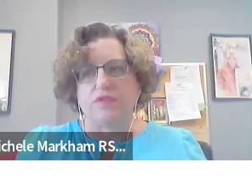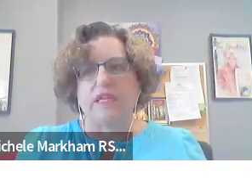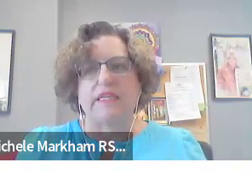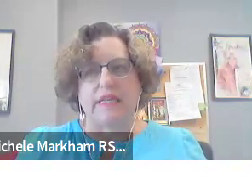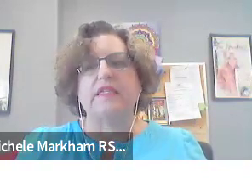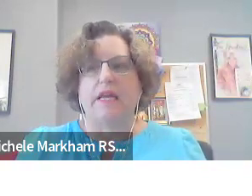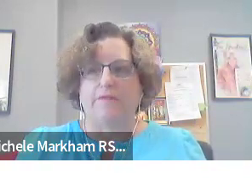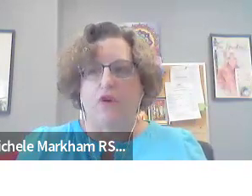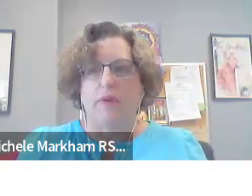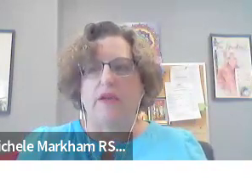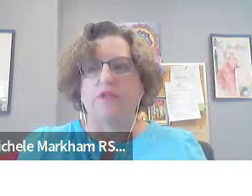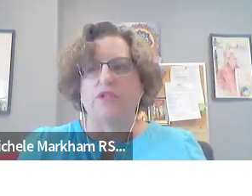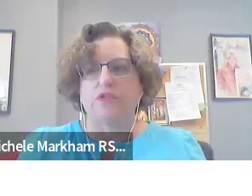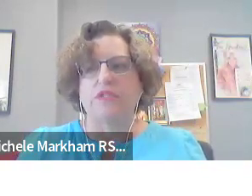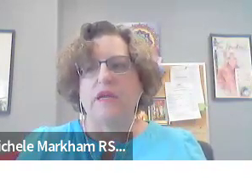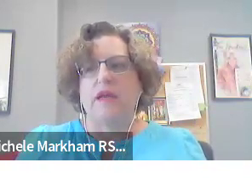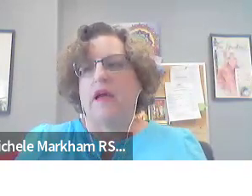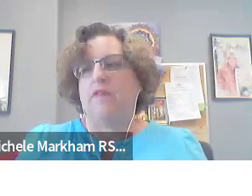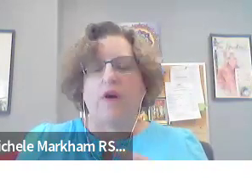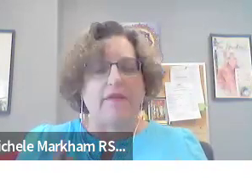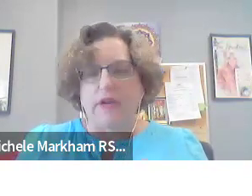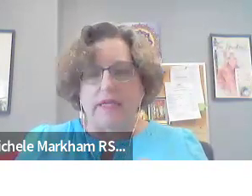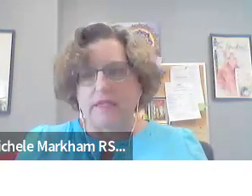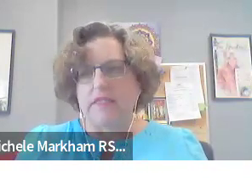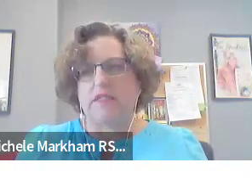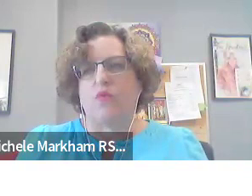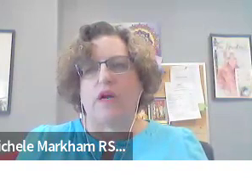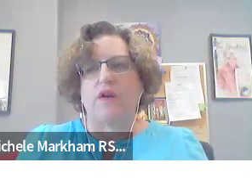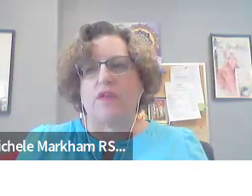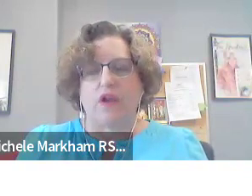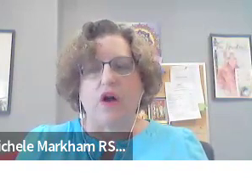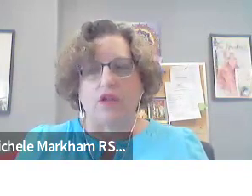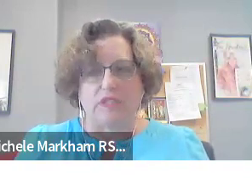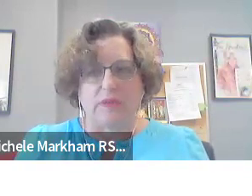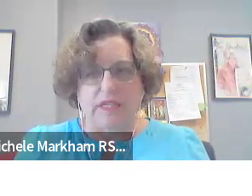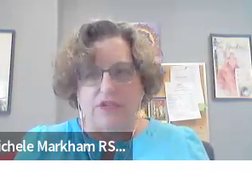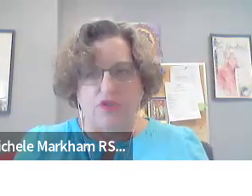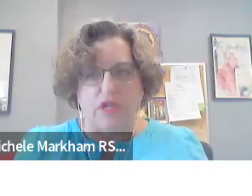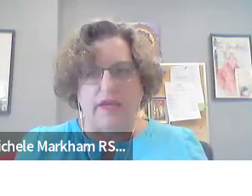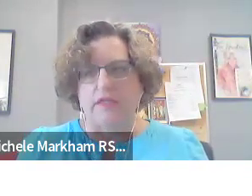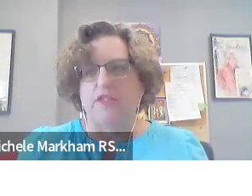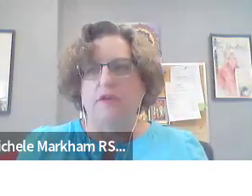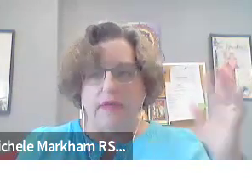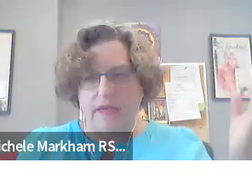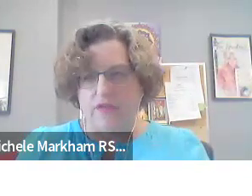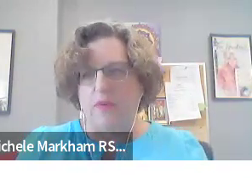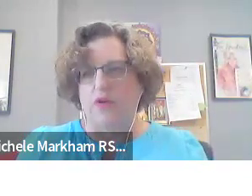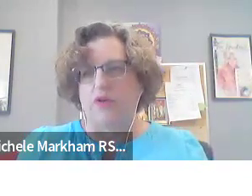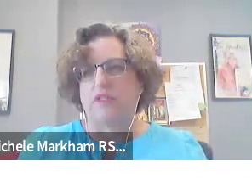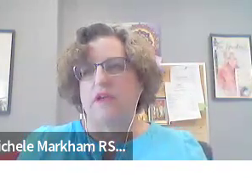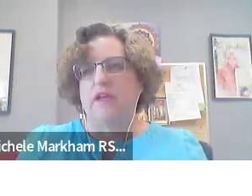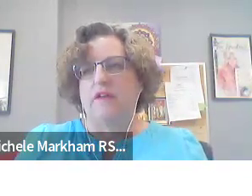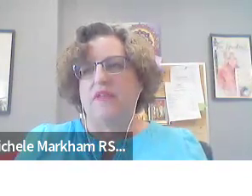also served as an intake form and was used for every instance where the caller was a potential client to any of